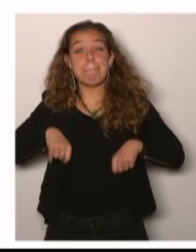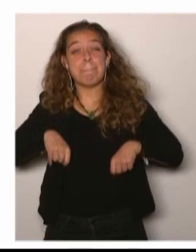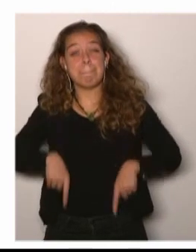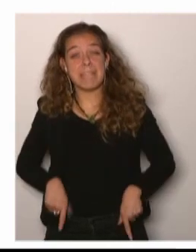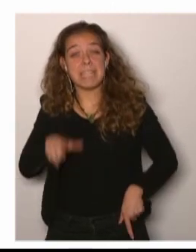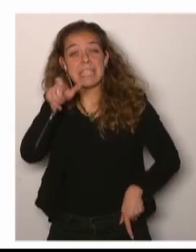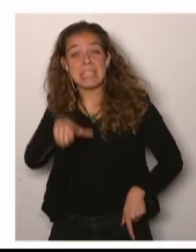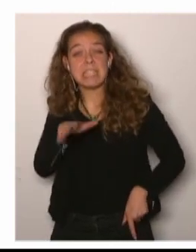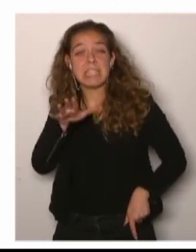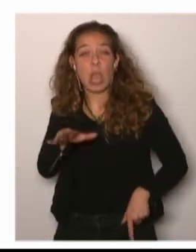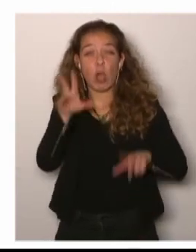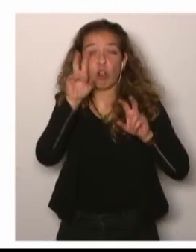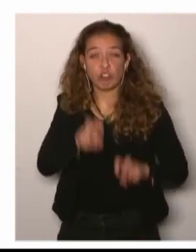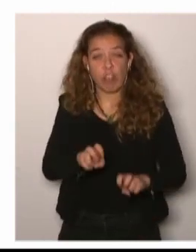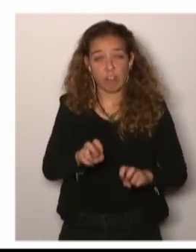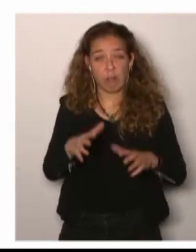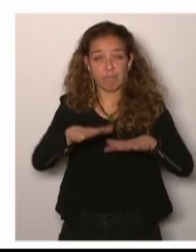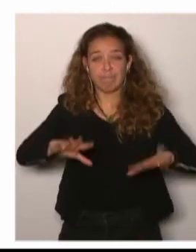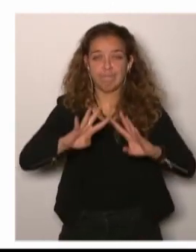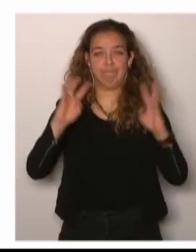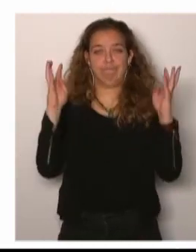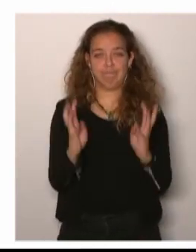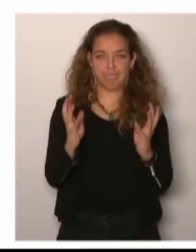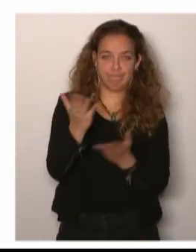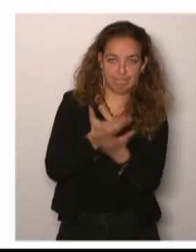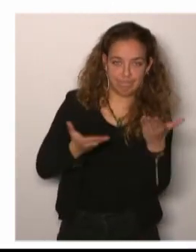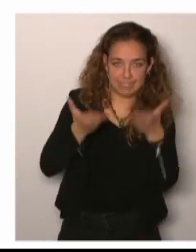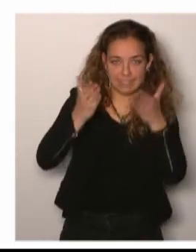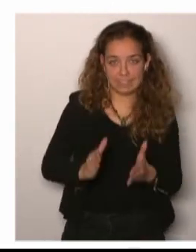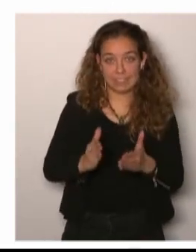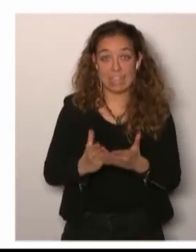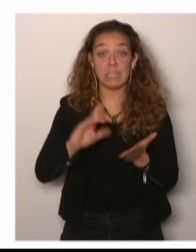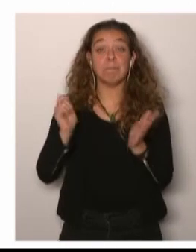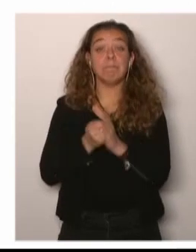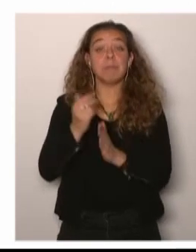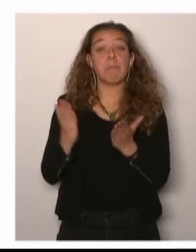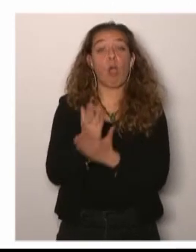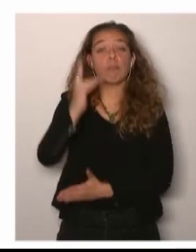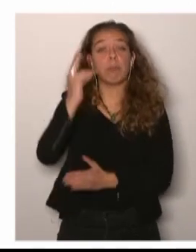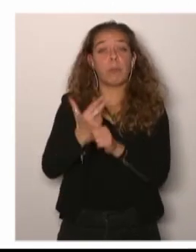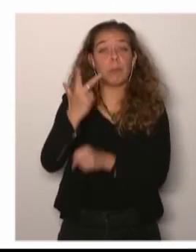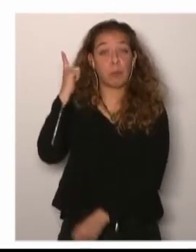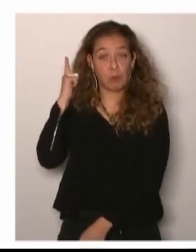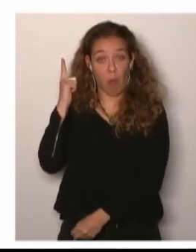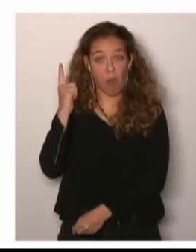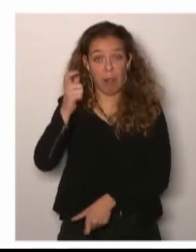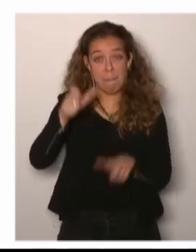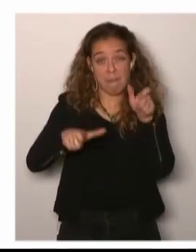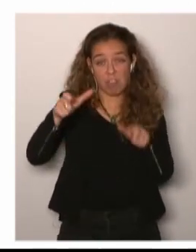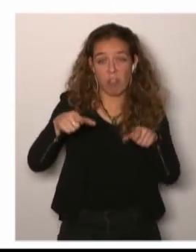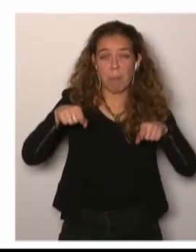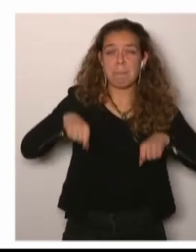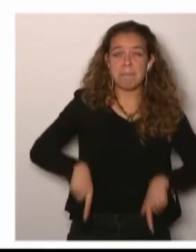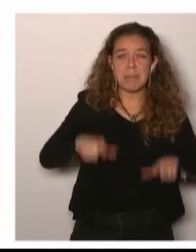ago, 2 years ago, the people didn't know each other. People from the research ministries and the health ministries